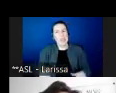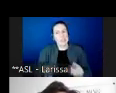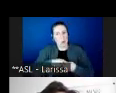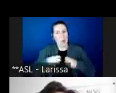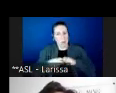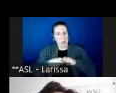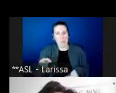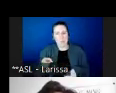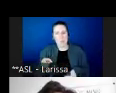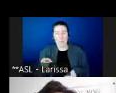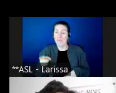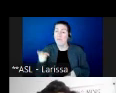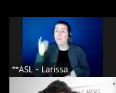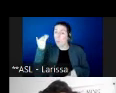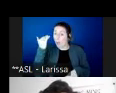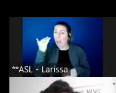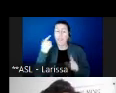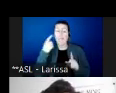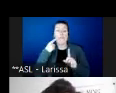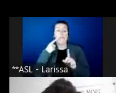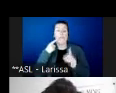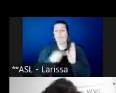that Indigenous women,